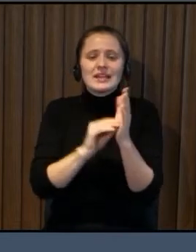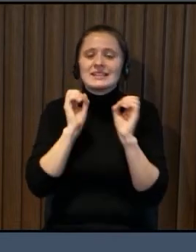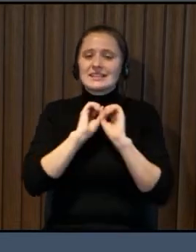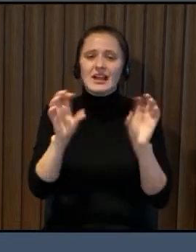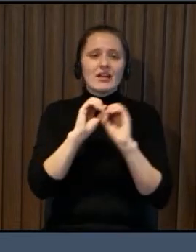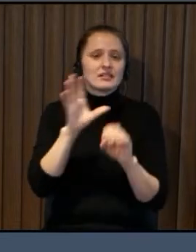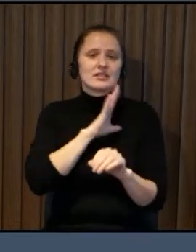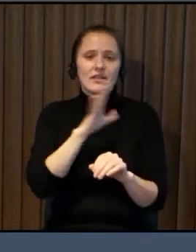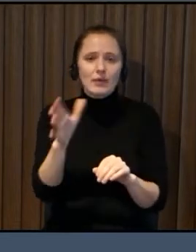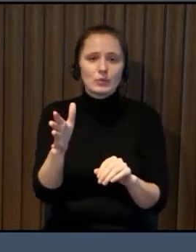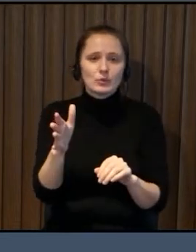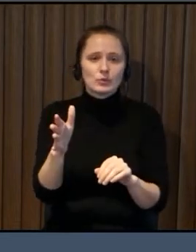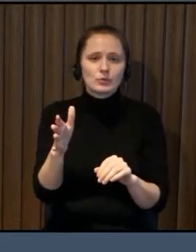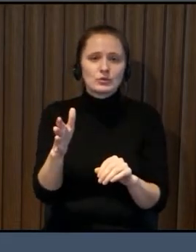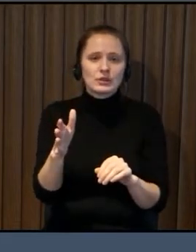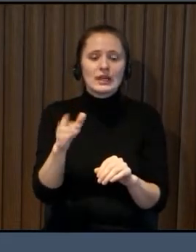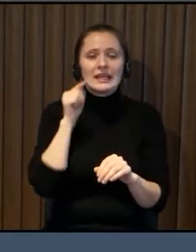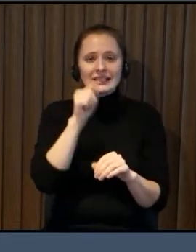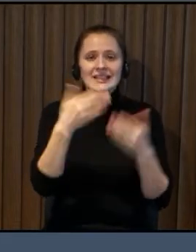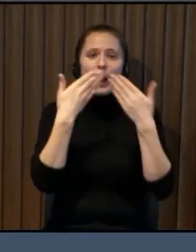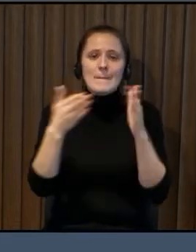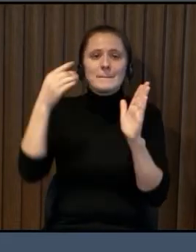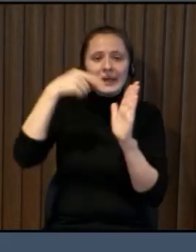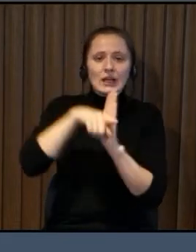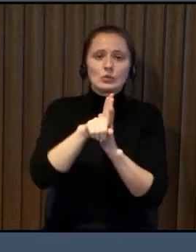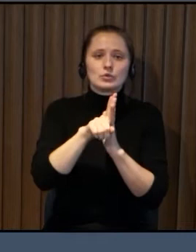form without mouse, but